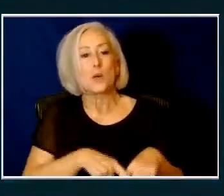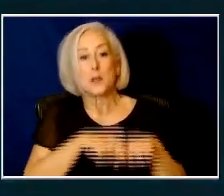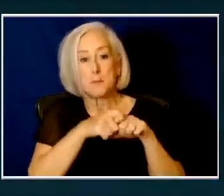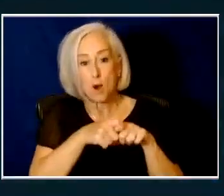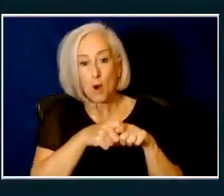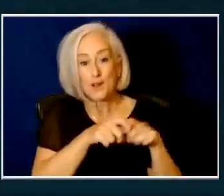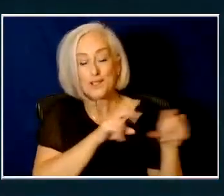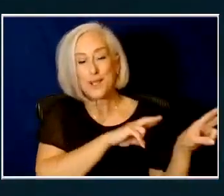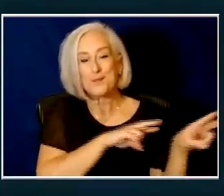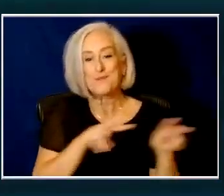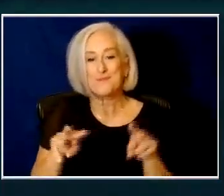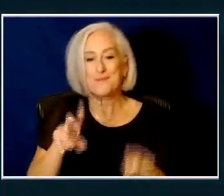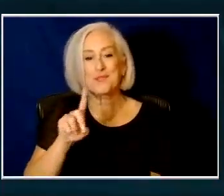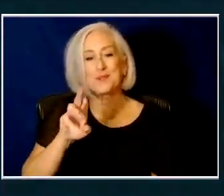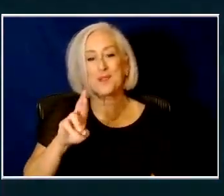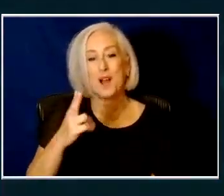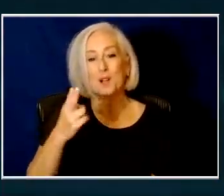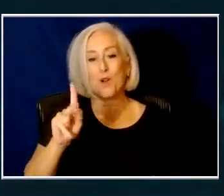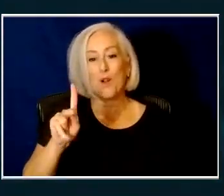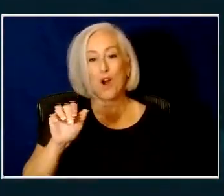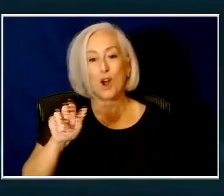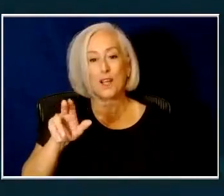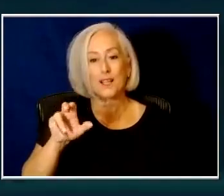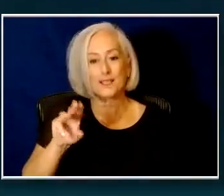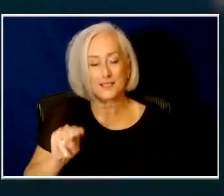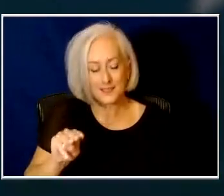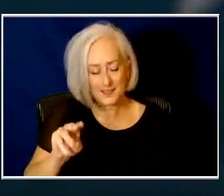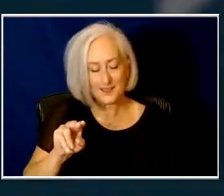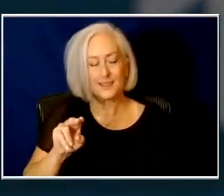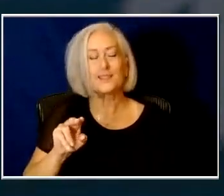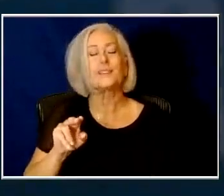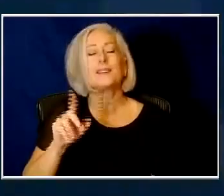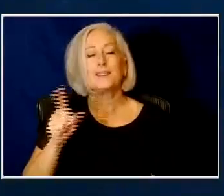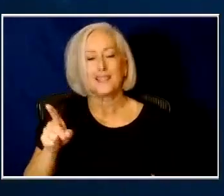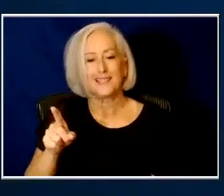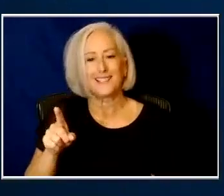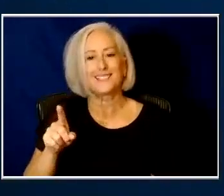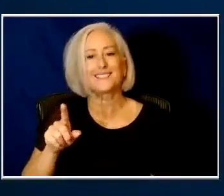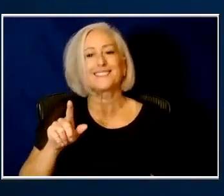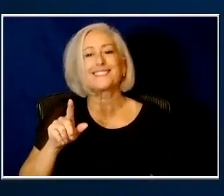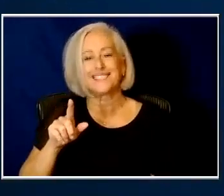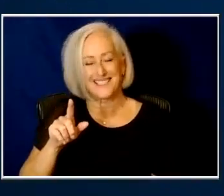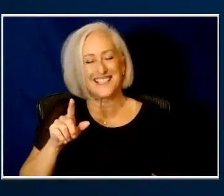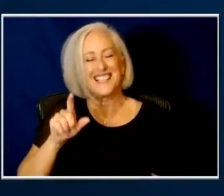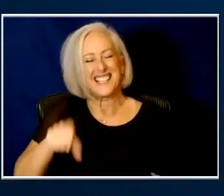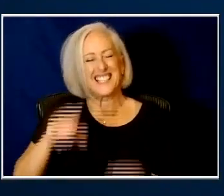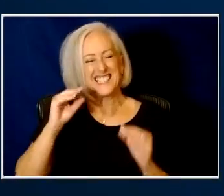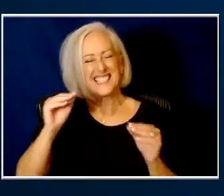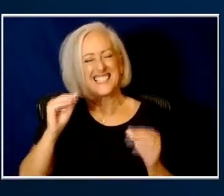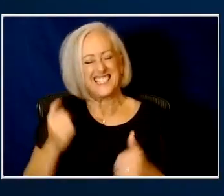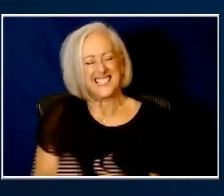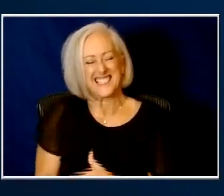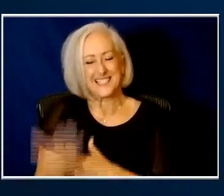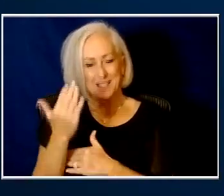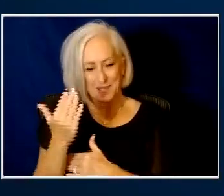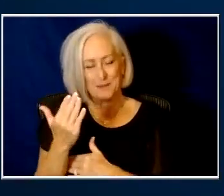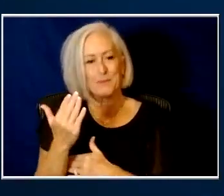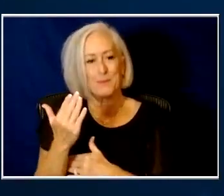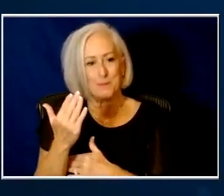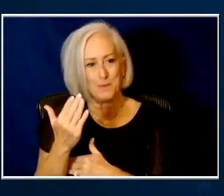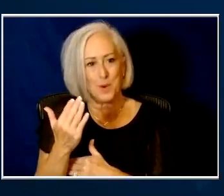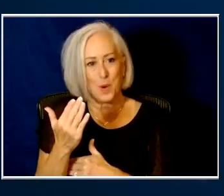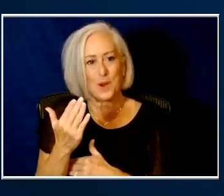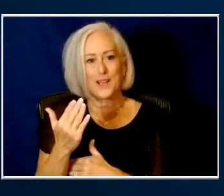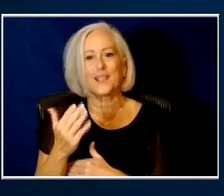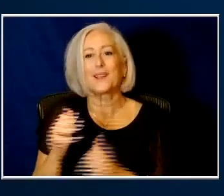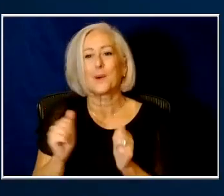Dana Hawkinson, Medical Director of Infection Prevention Control, who's got to go do some teaching this morning with Jessica Calendar-Rich, who's been on this program before